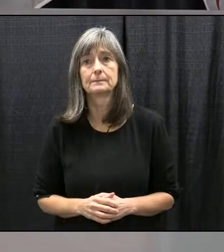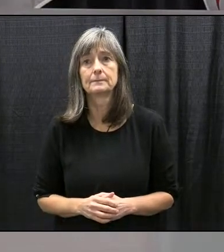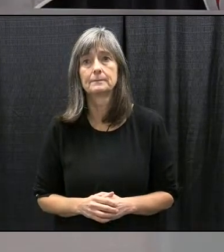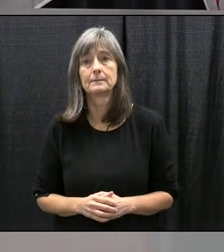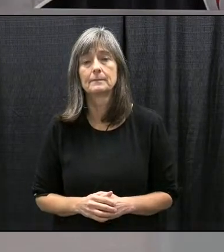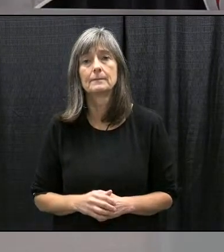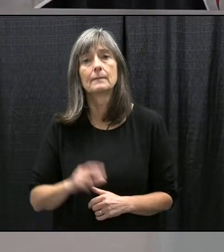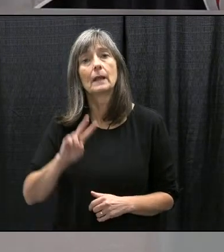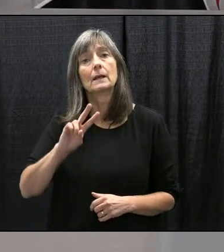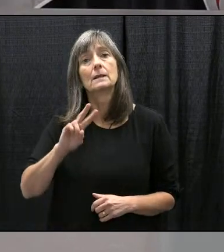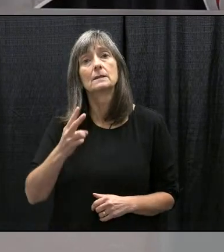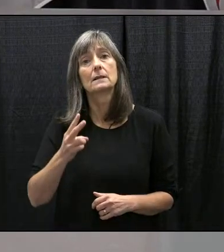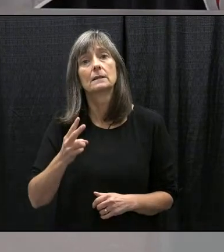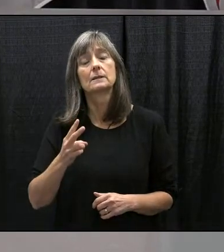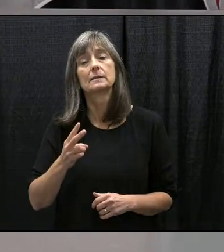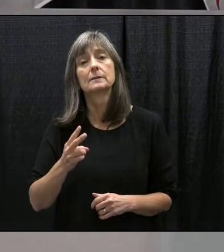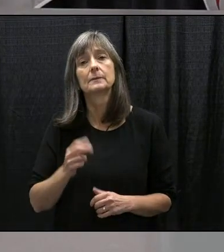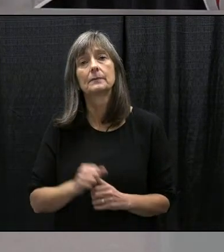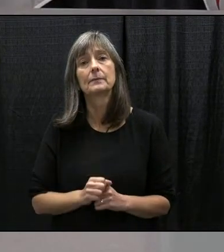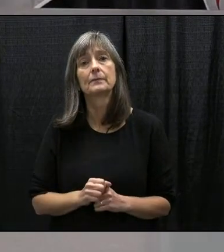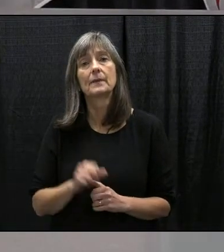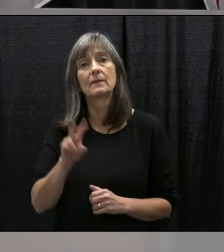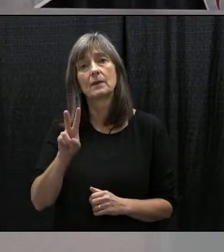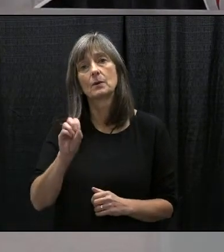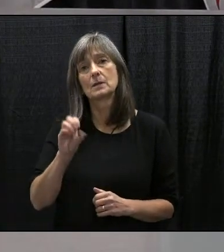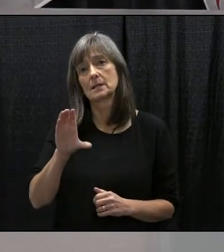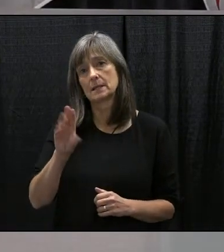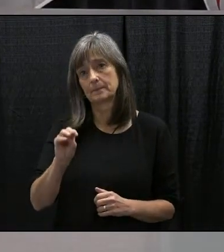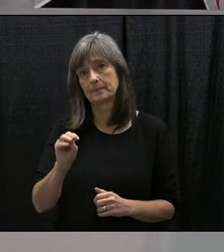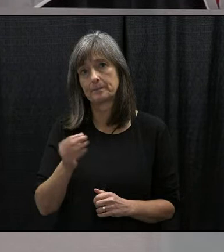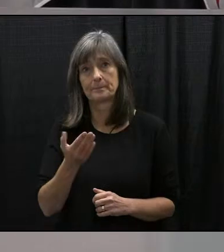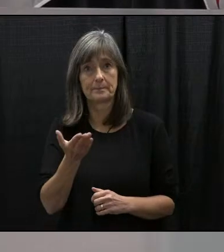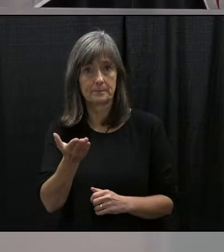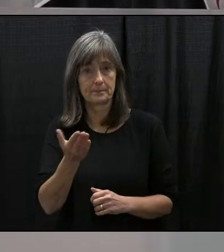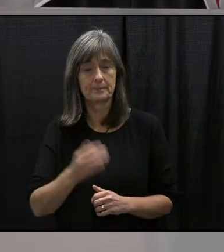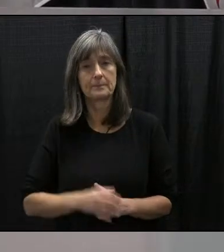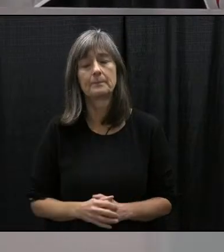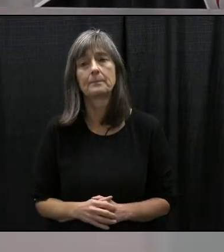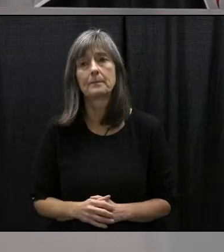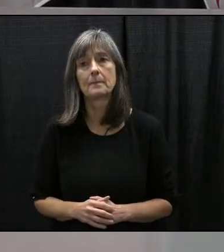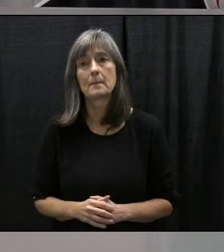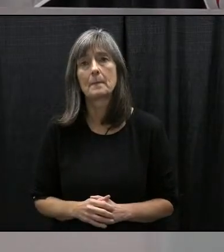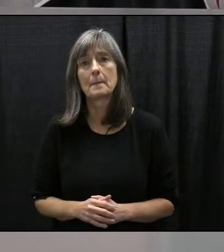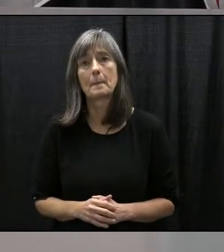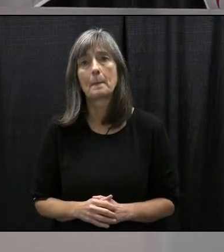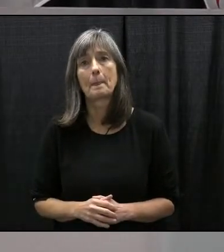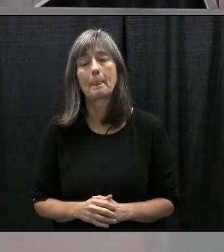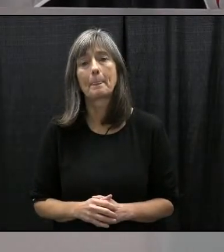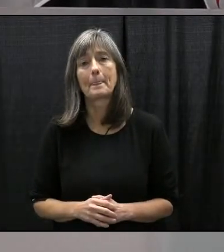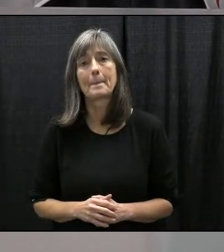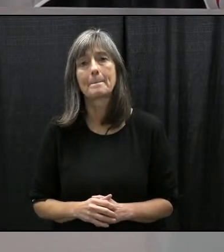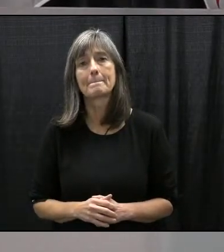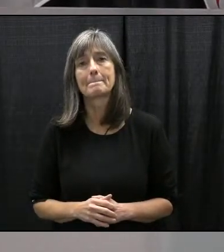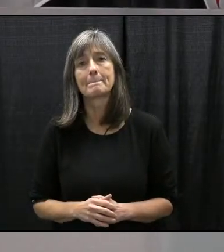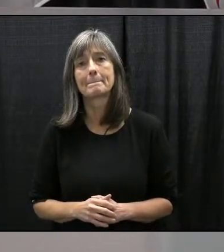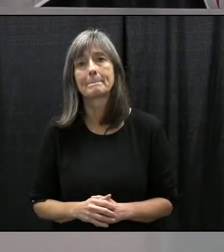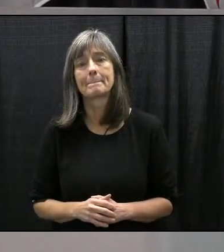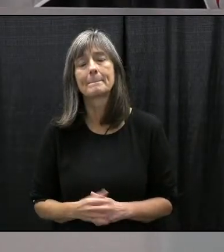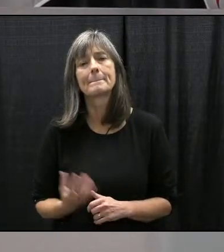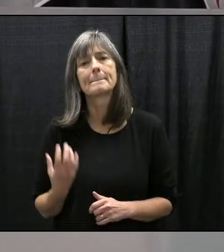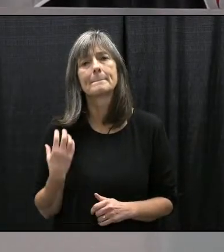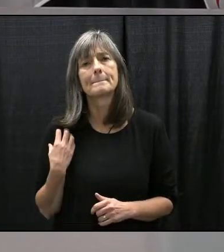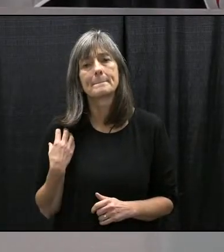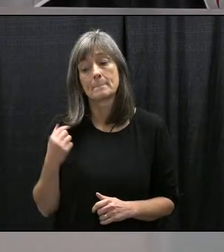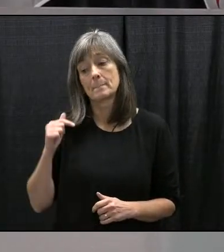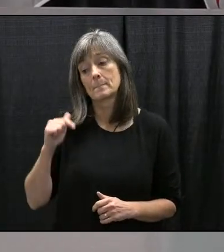Our second questions are from Richard Duggan with VOCM. Please go ahead and make your way to the mic. Thank you. Minister, this